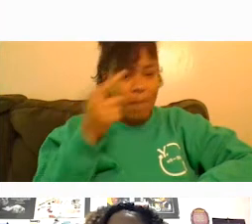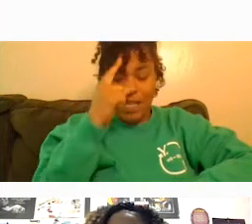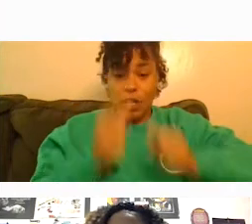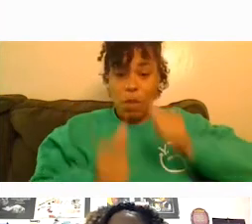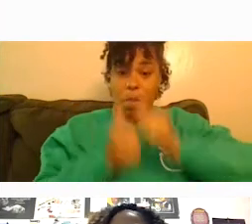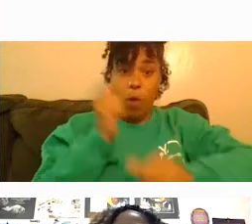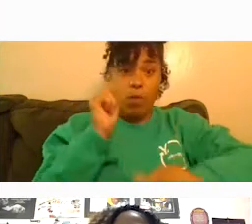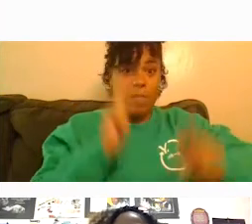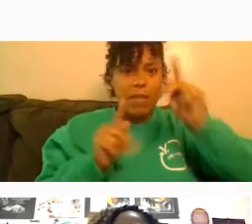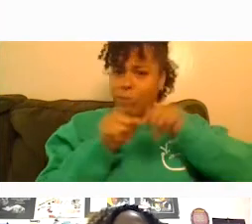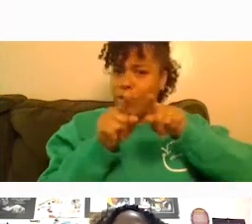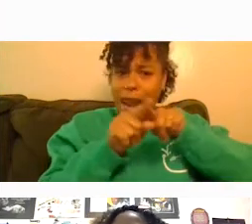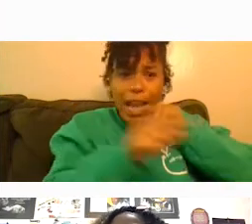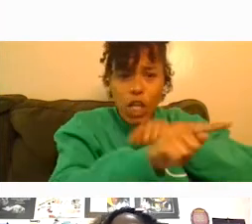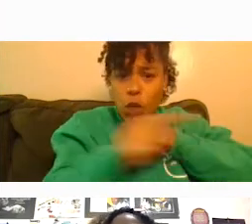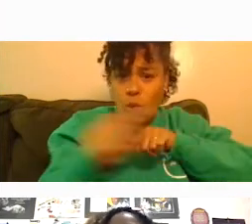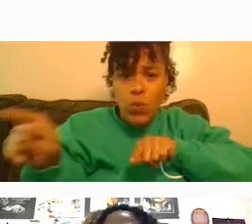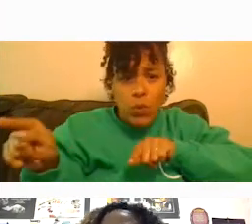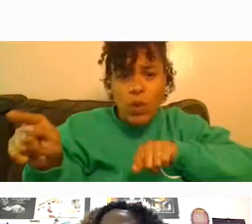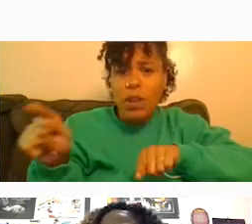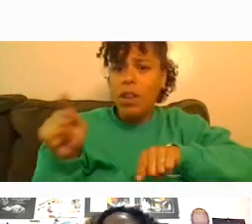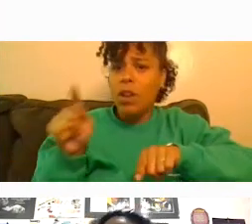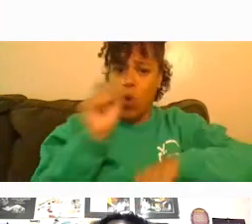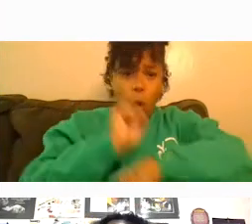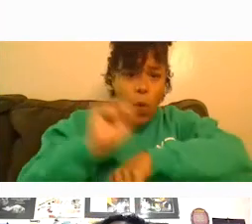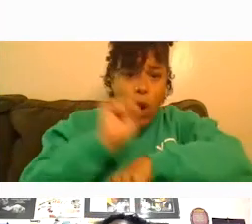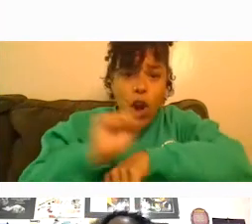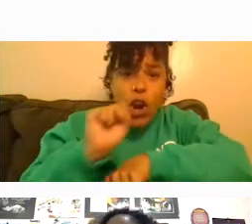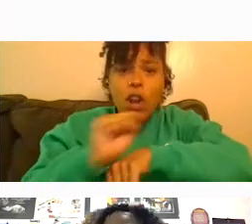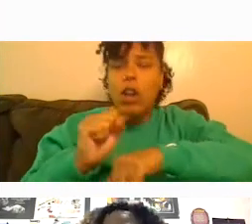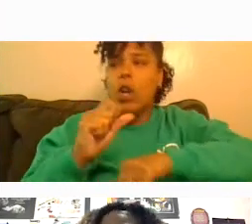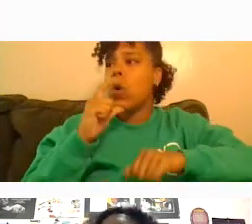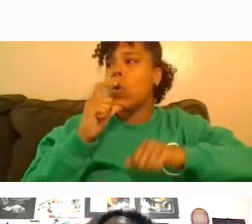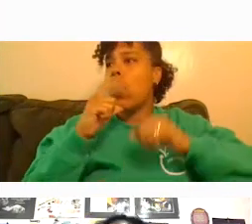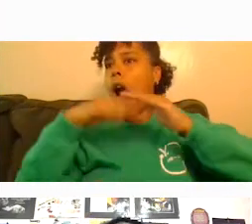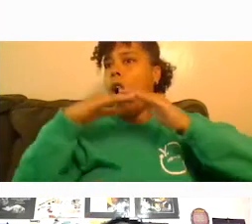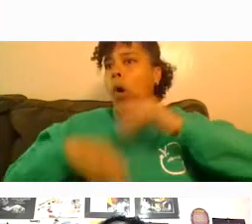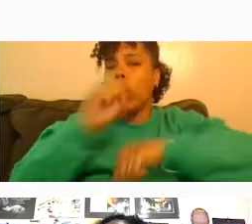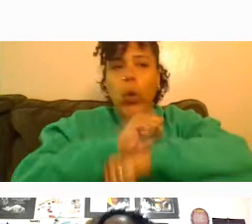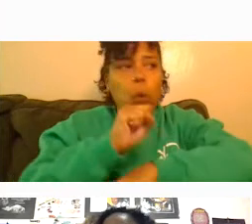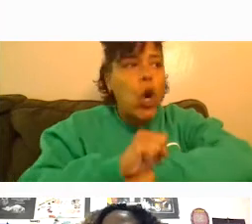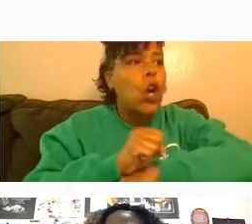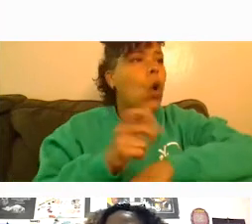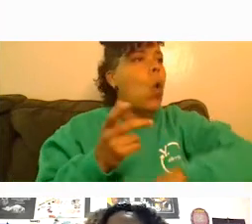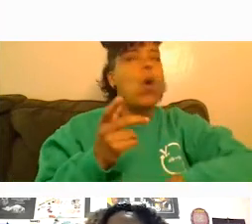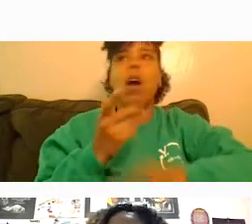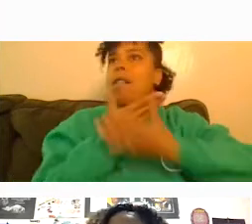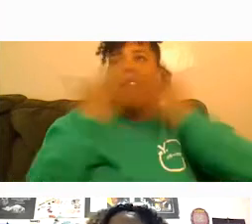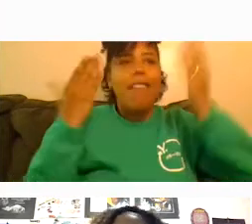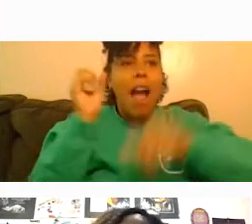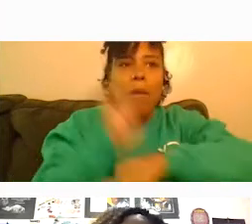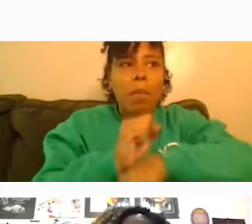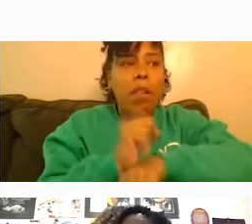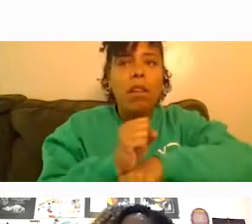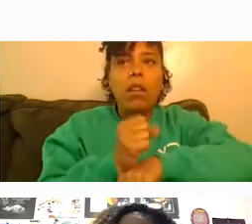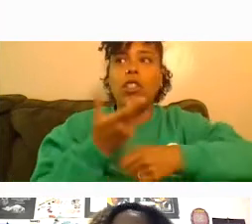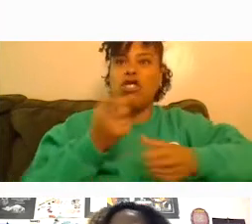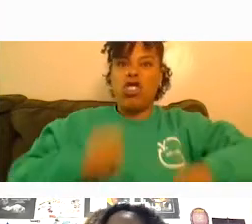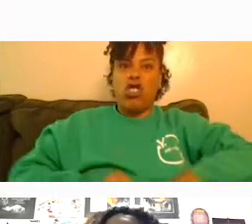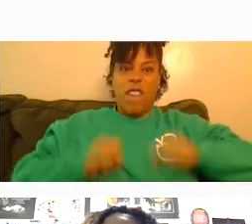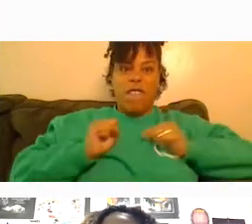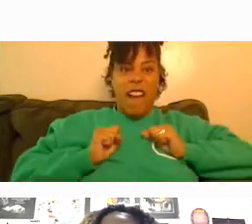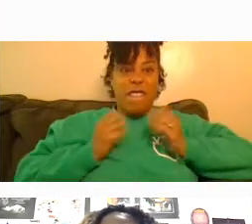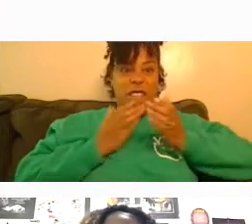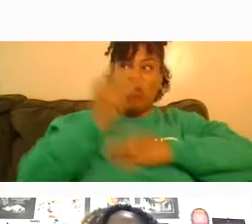like yourself, most people who are underemployed or unemployed or just living off of benefits, enough money is